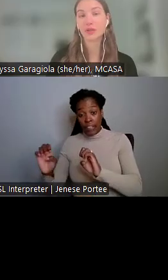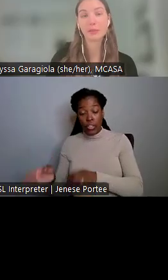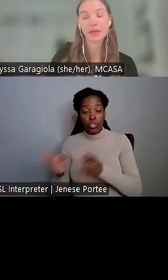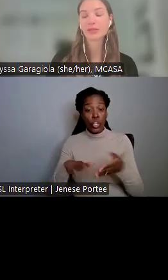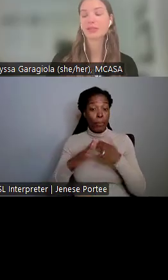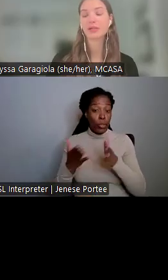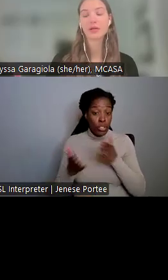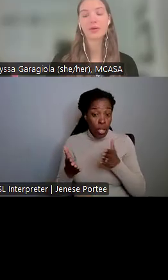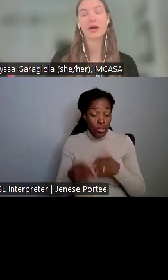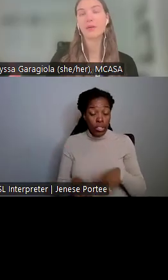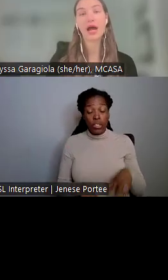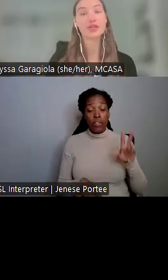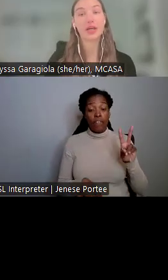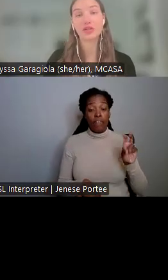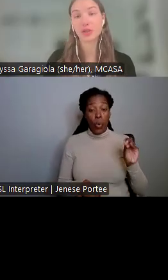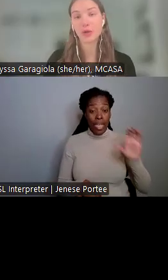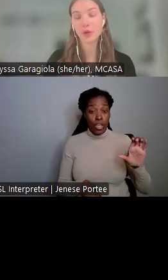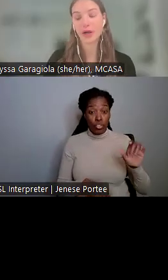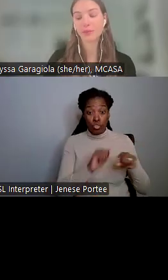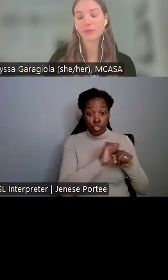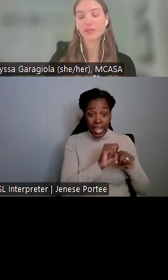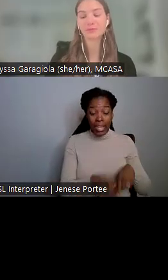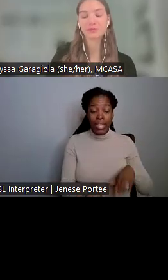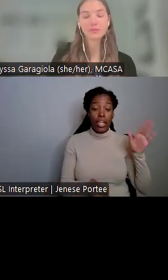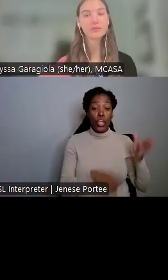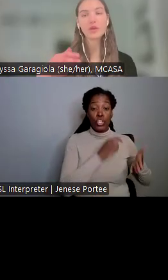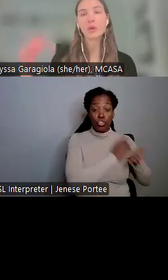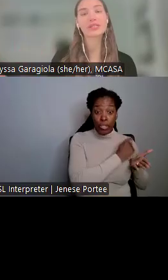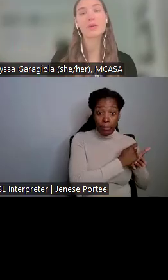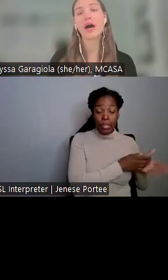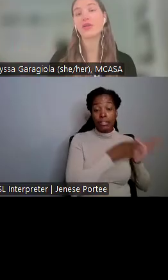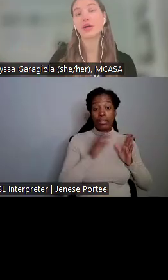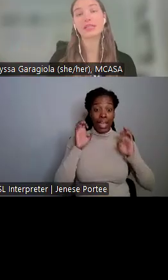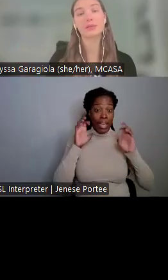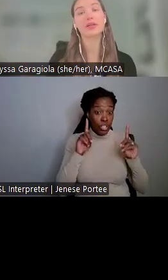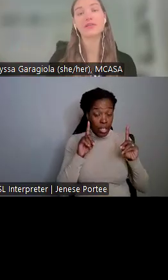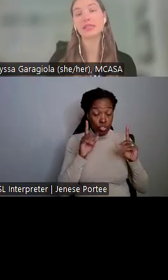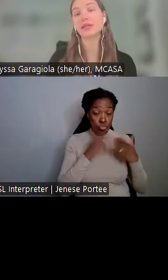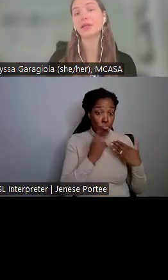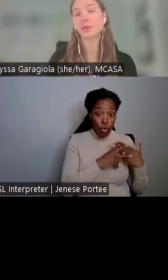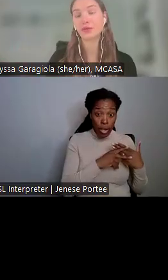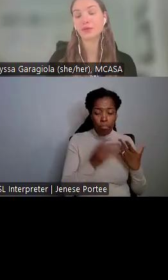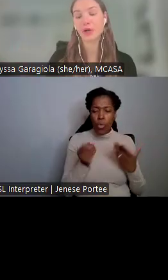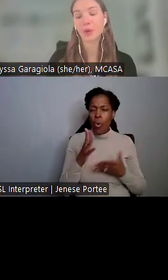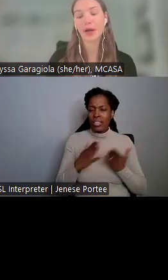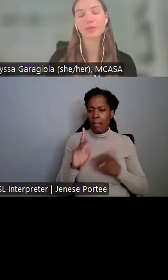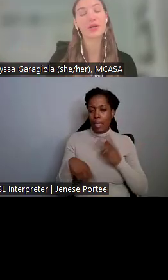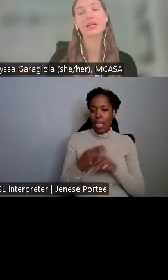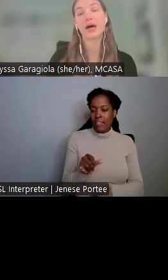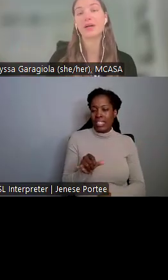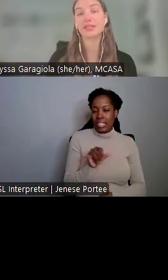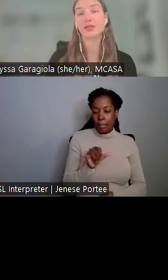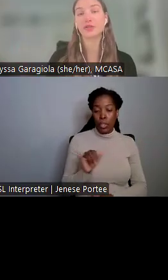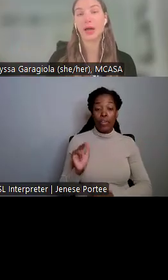training, treatment, educational programs, or some other similar facility-approved program